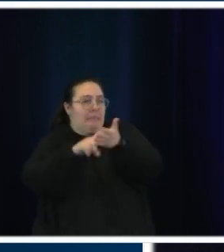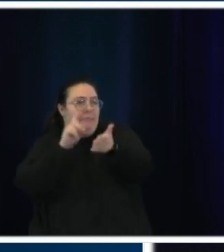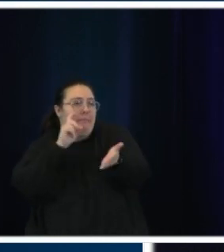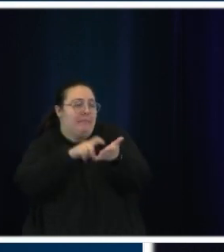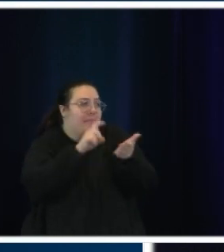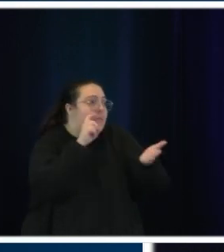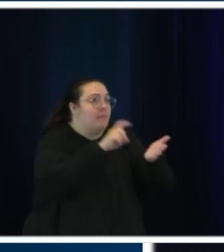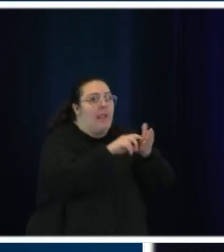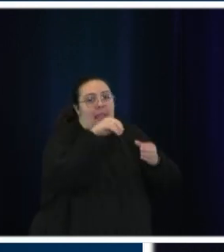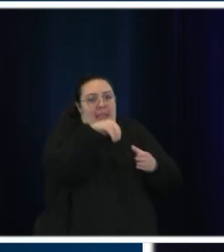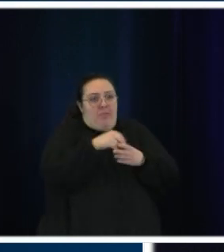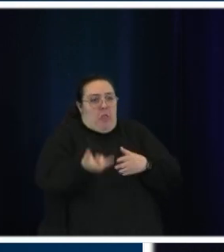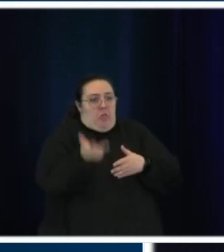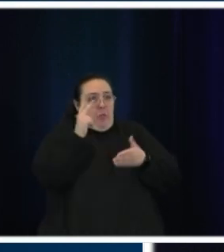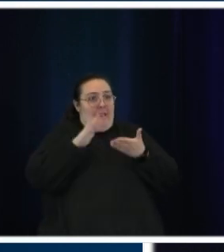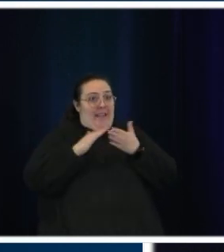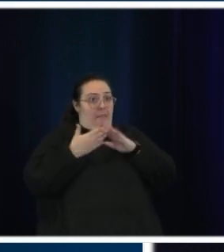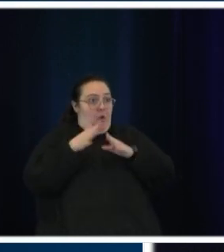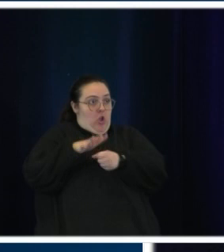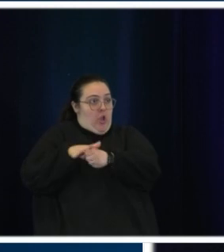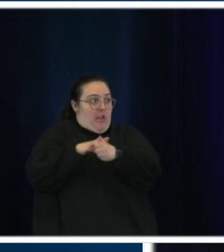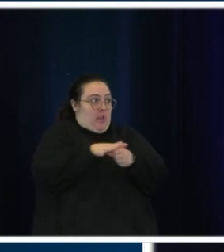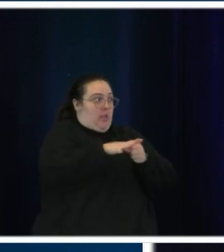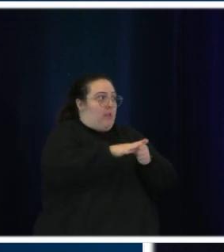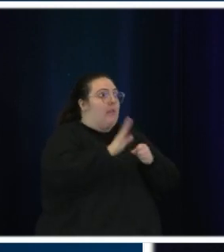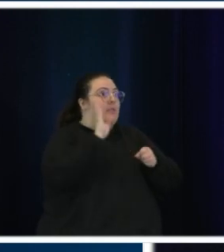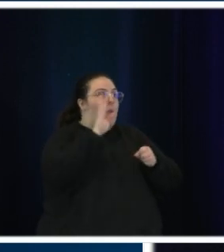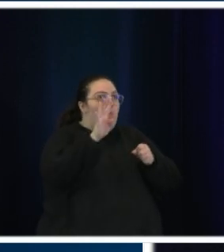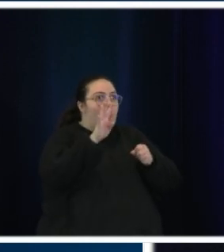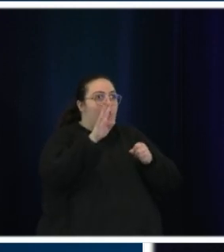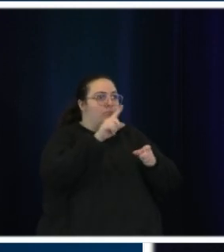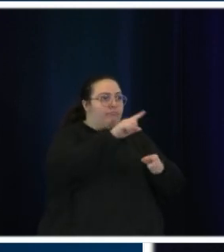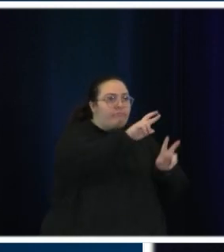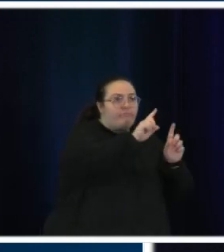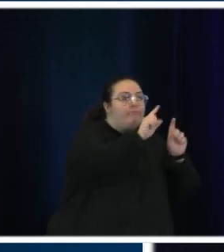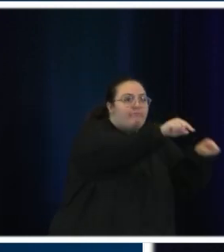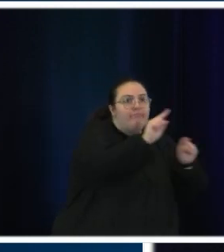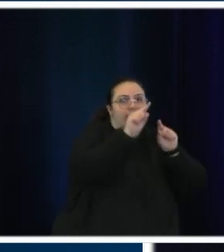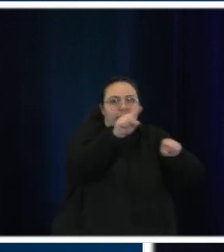three neighborhoods that we are initially, and they're going to expand out to identify